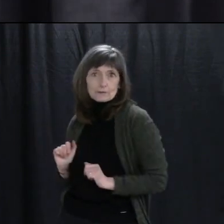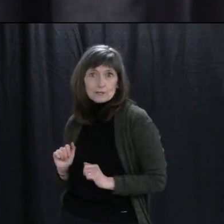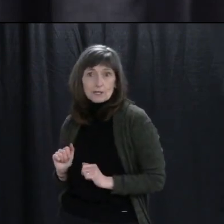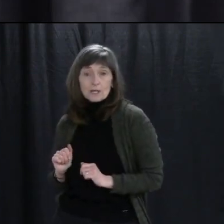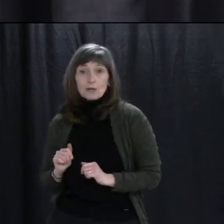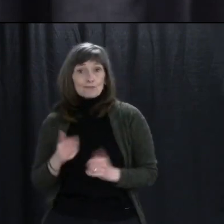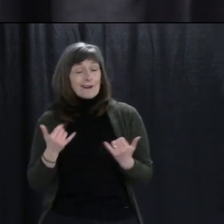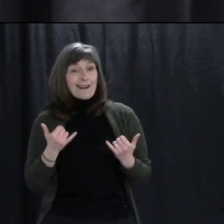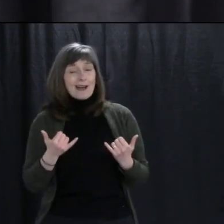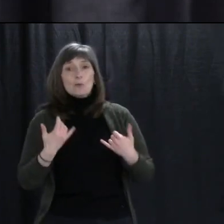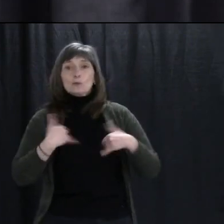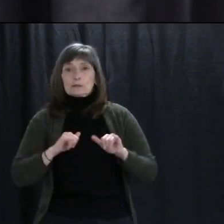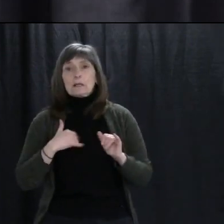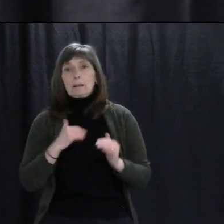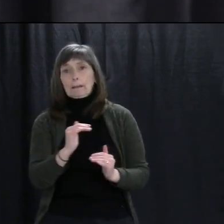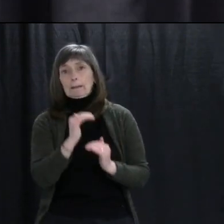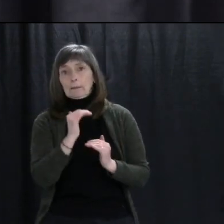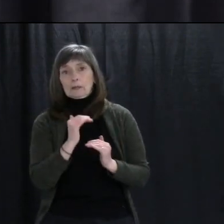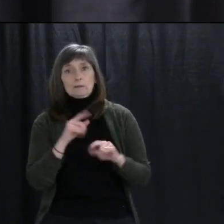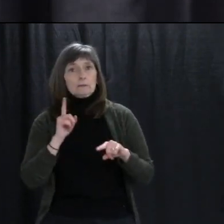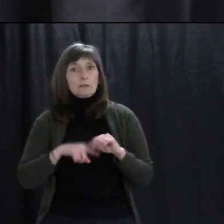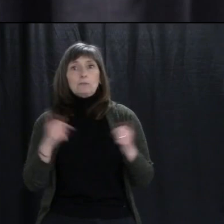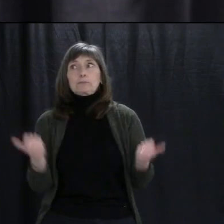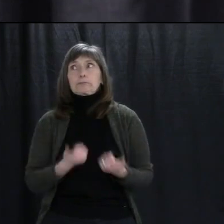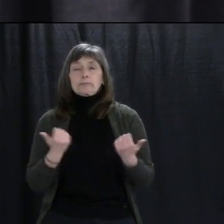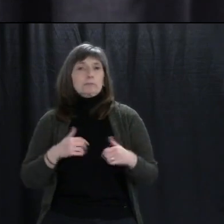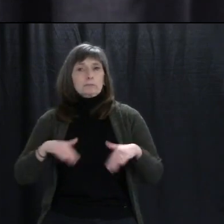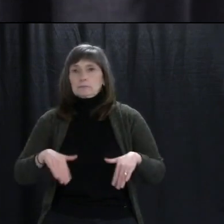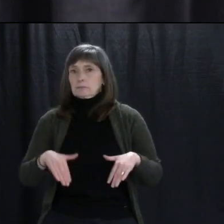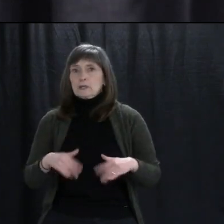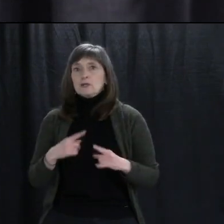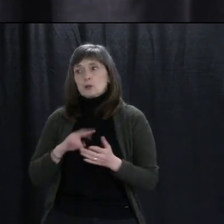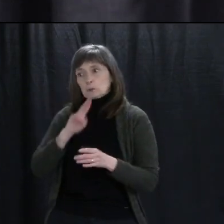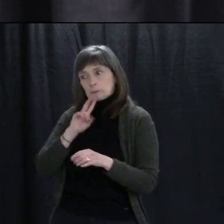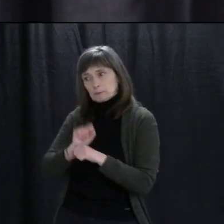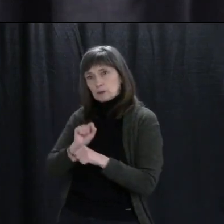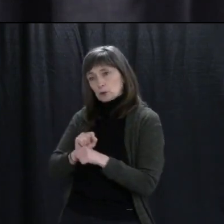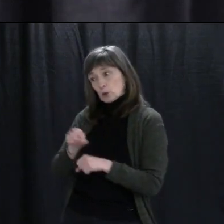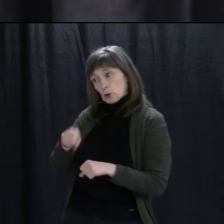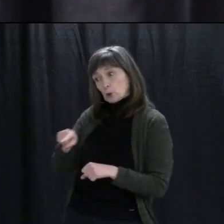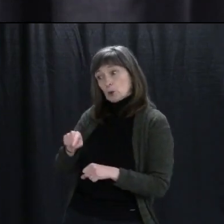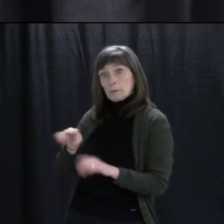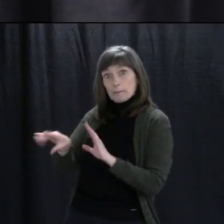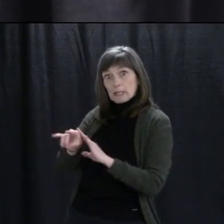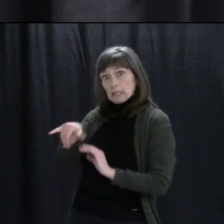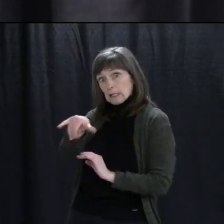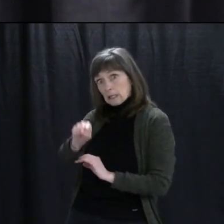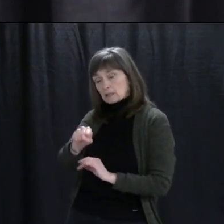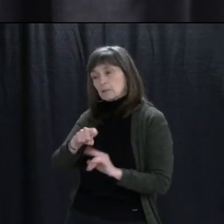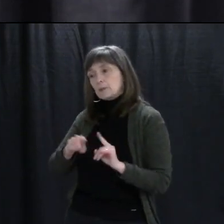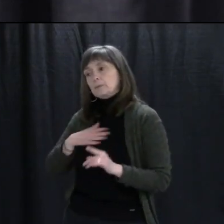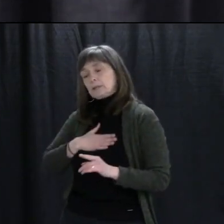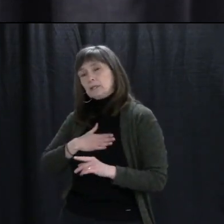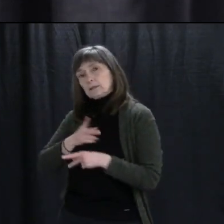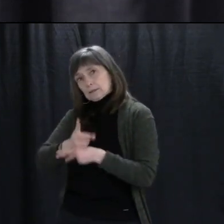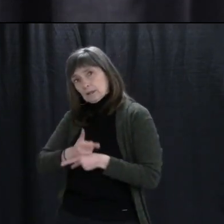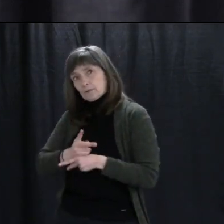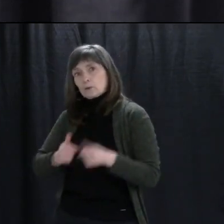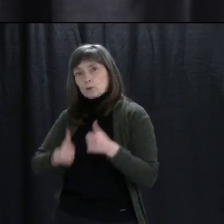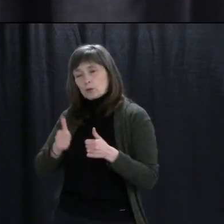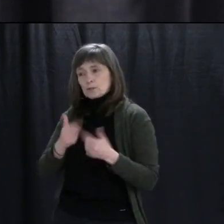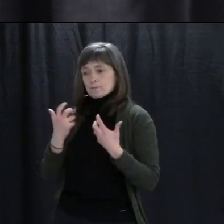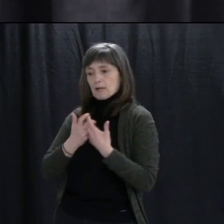unlimited supplies, we have to make sure that we are really rigid about the appropriateness of